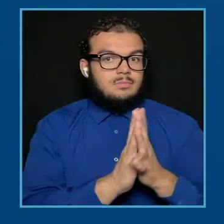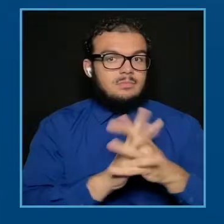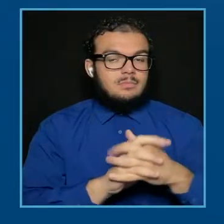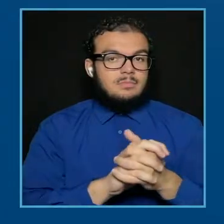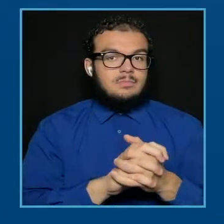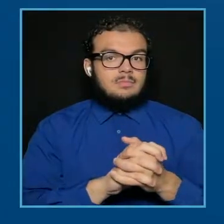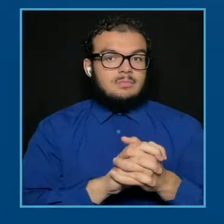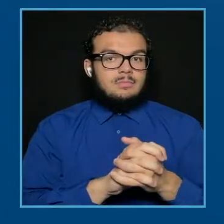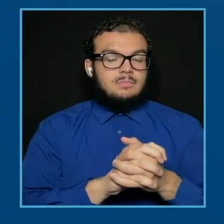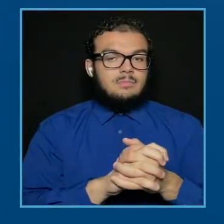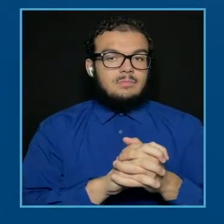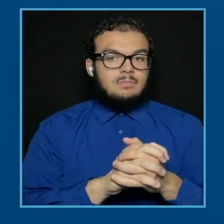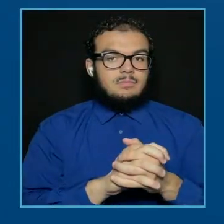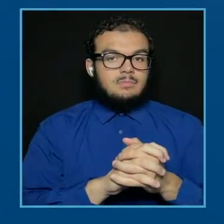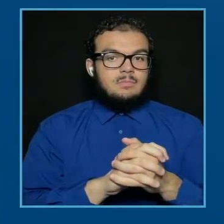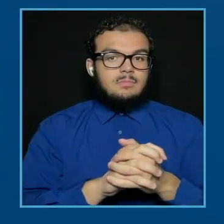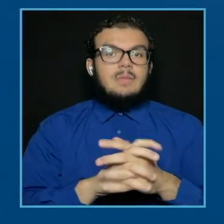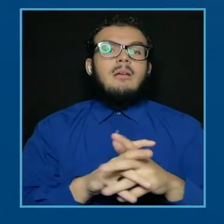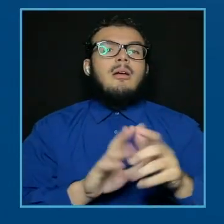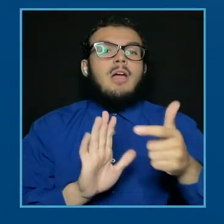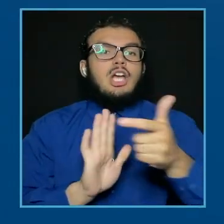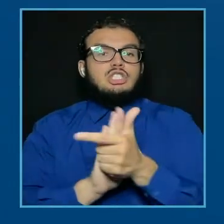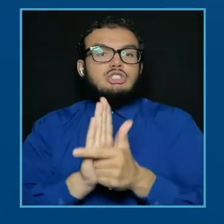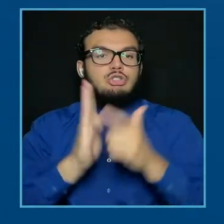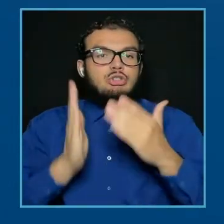And of the attorney for the challenger.